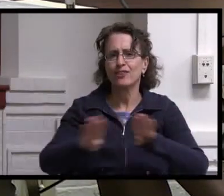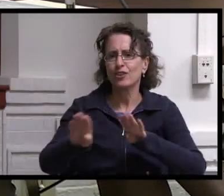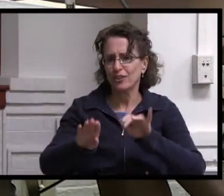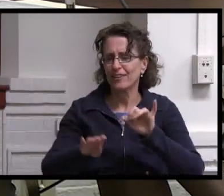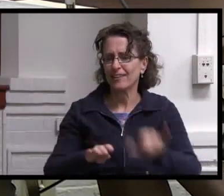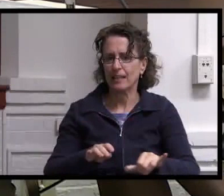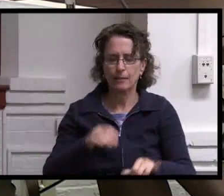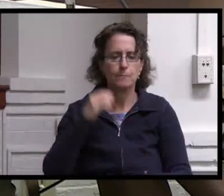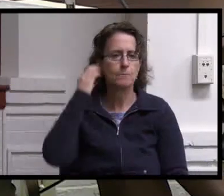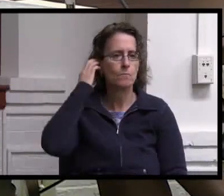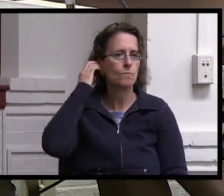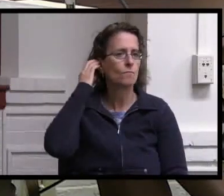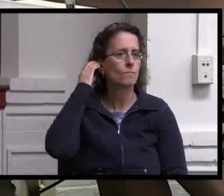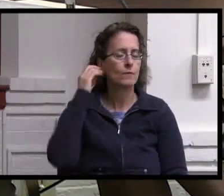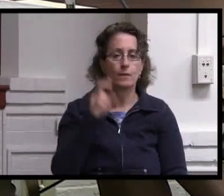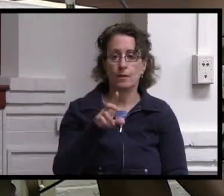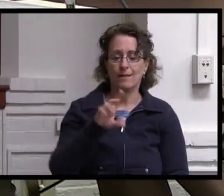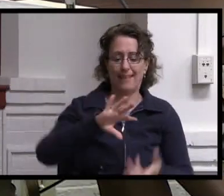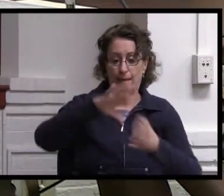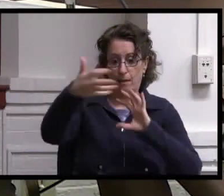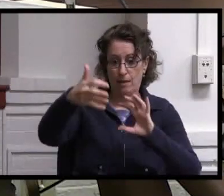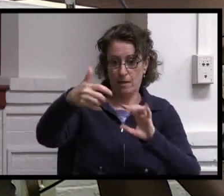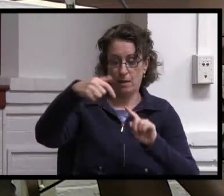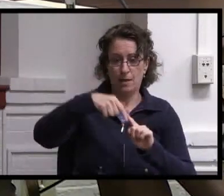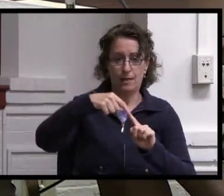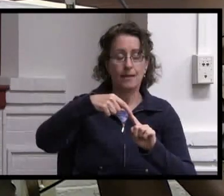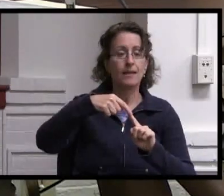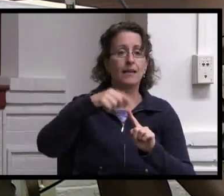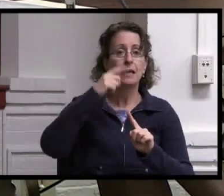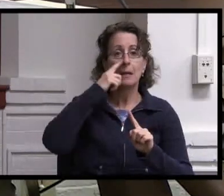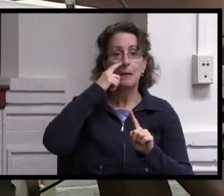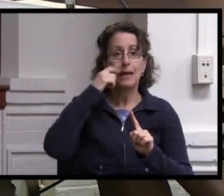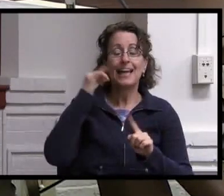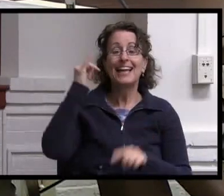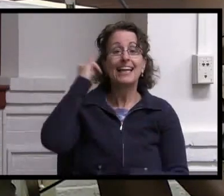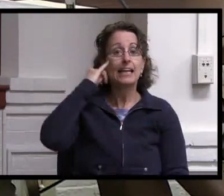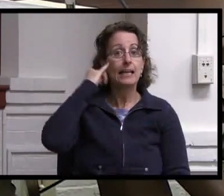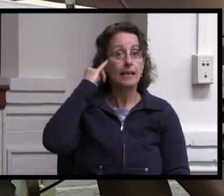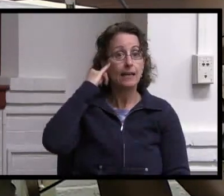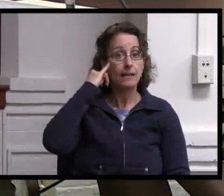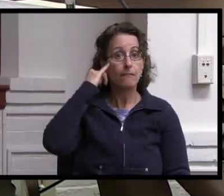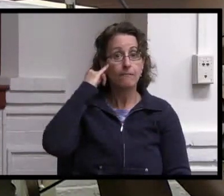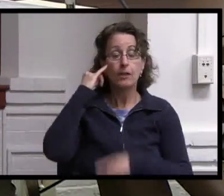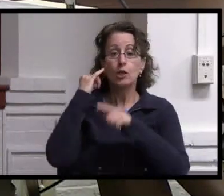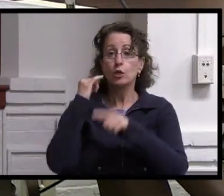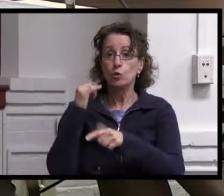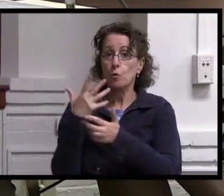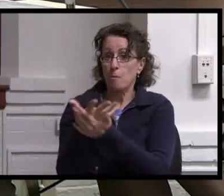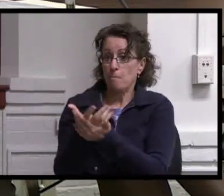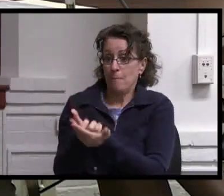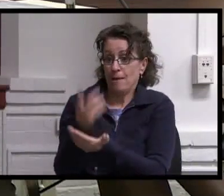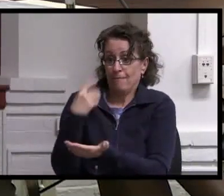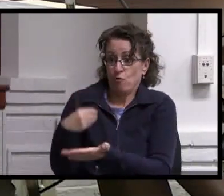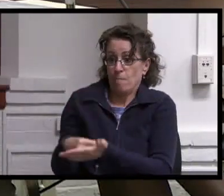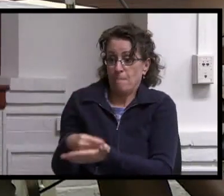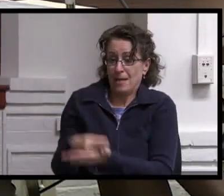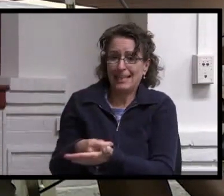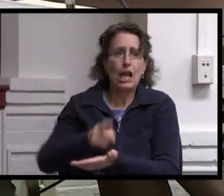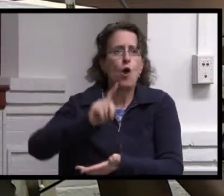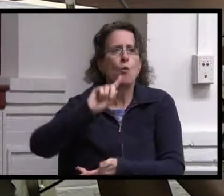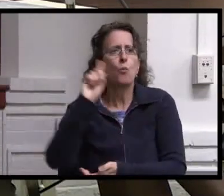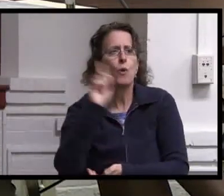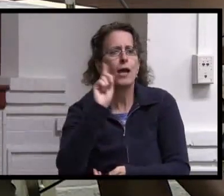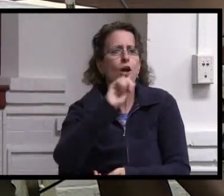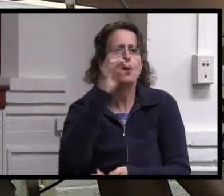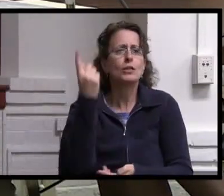it's considered disorderly if you panhandle where money's exchanged and an individual feels uncomfortable,